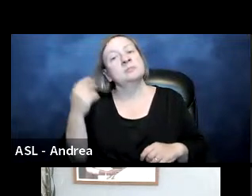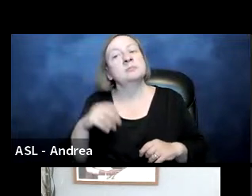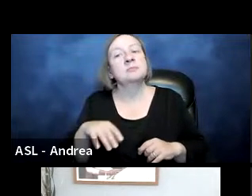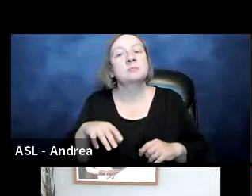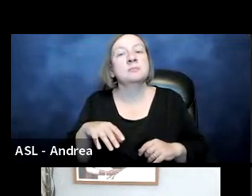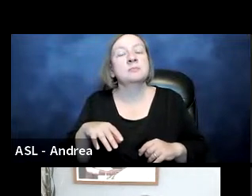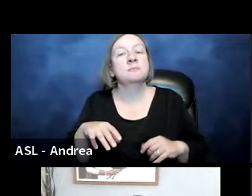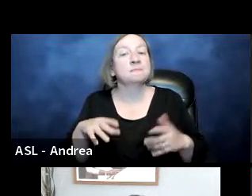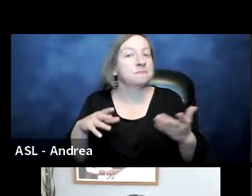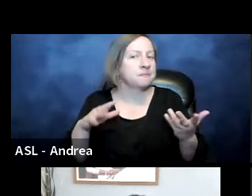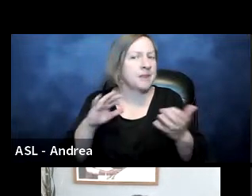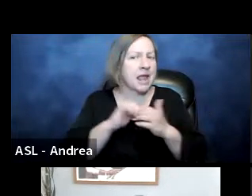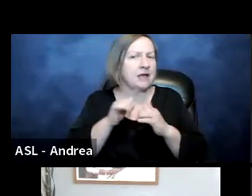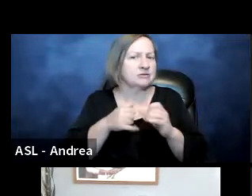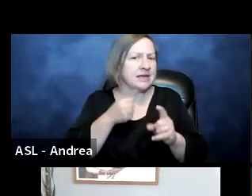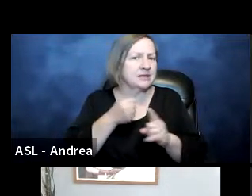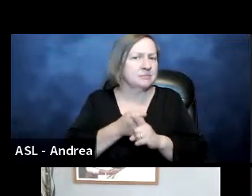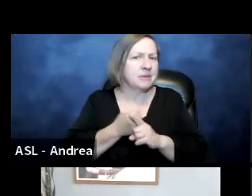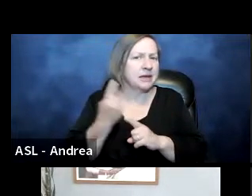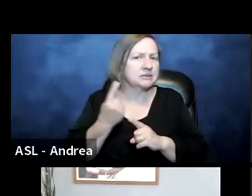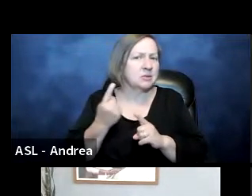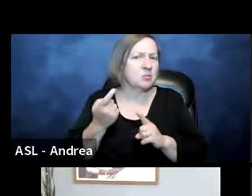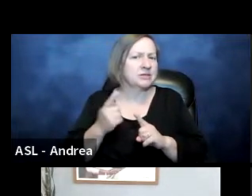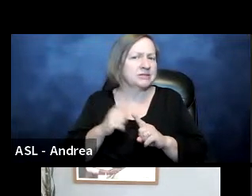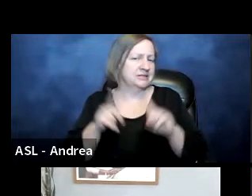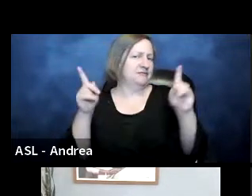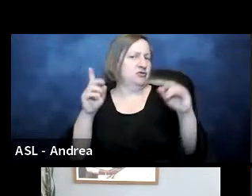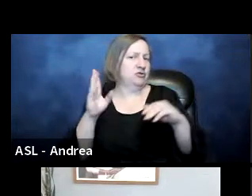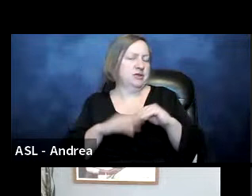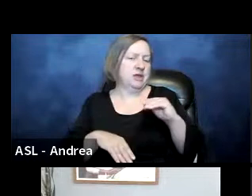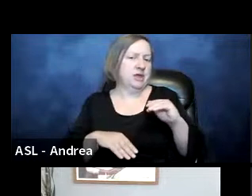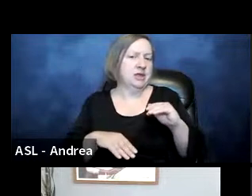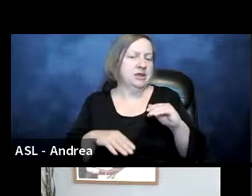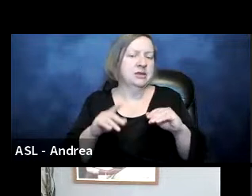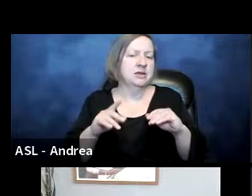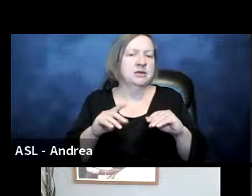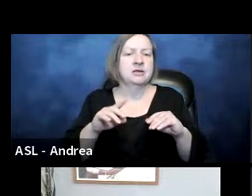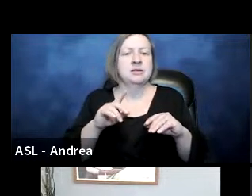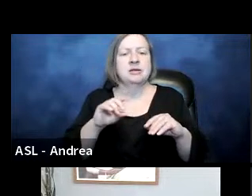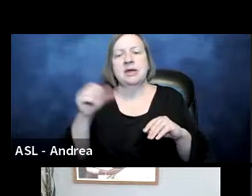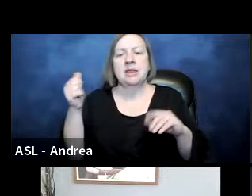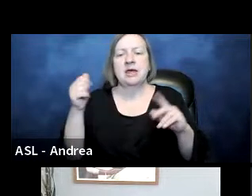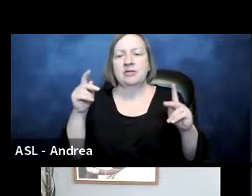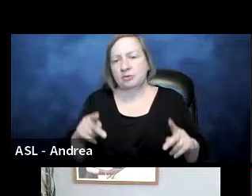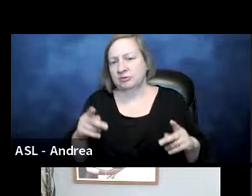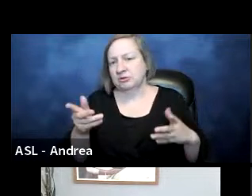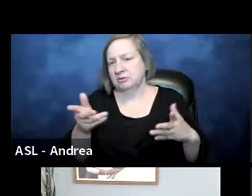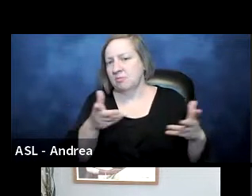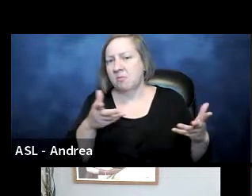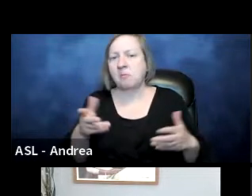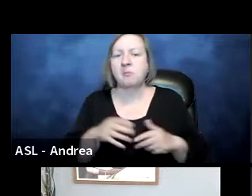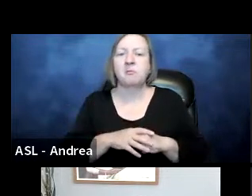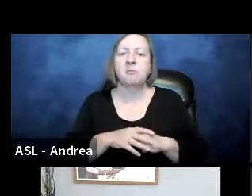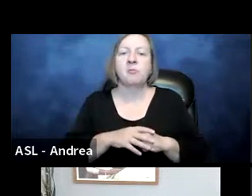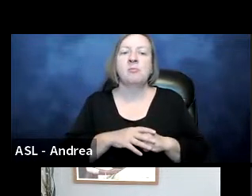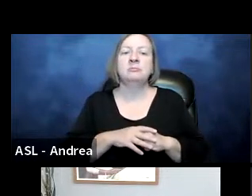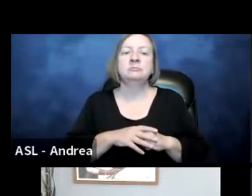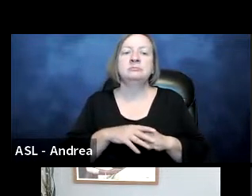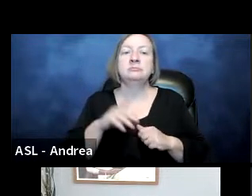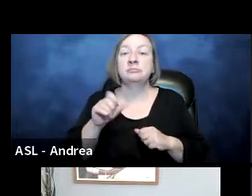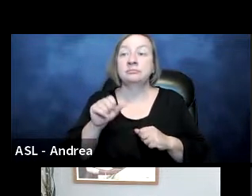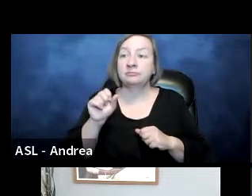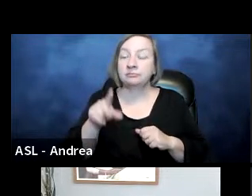how does that impact someone different than a different person? So it's a question that we